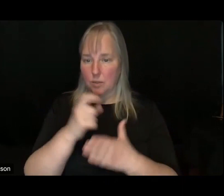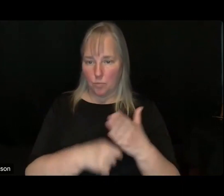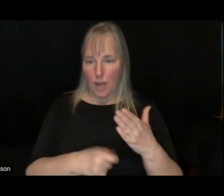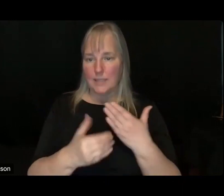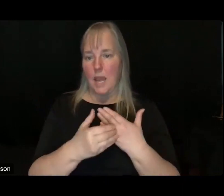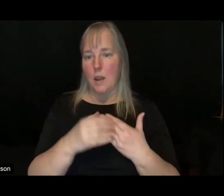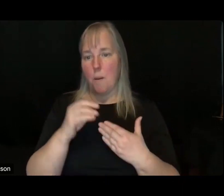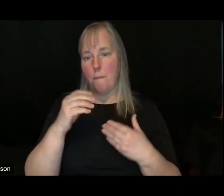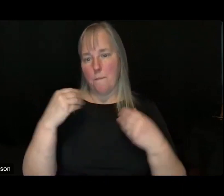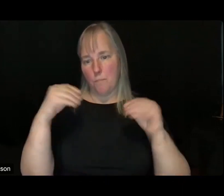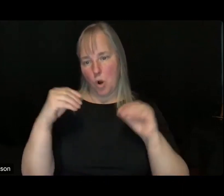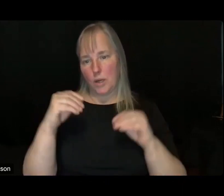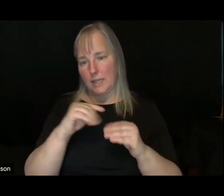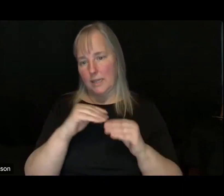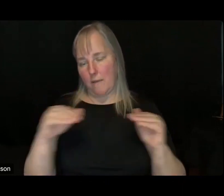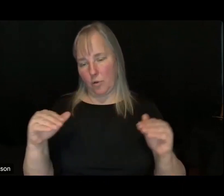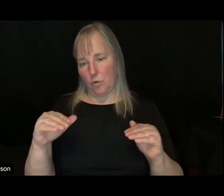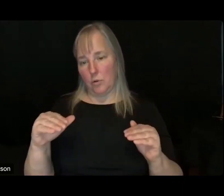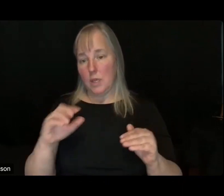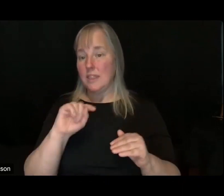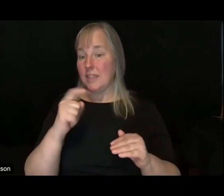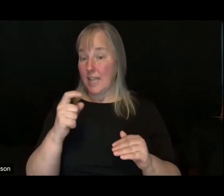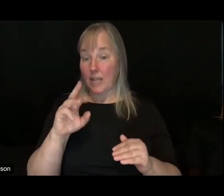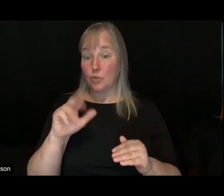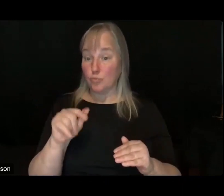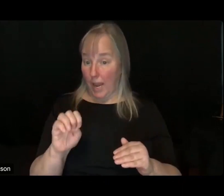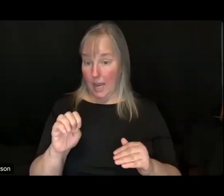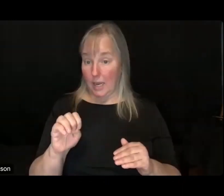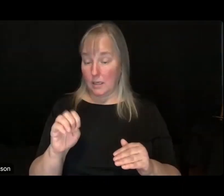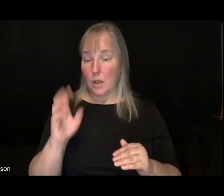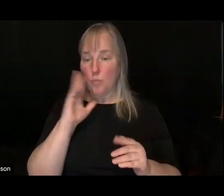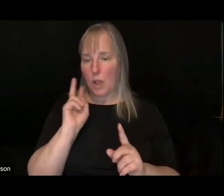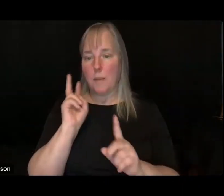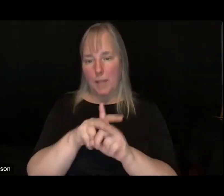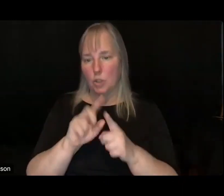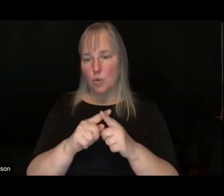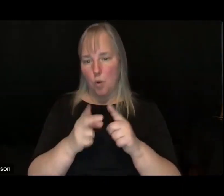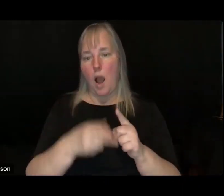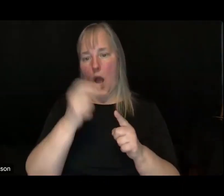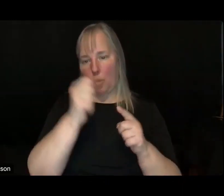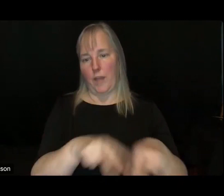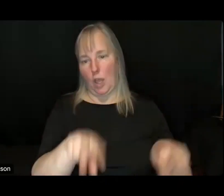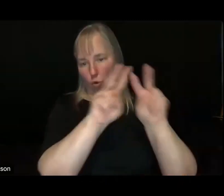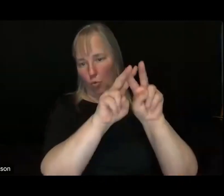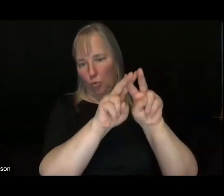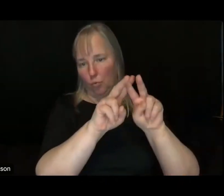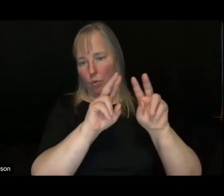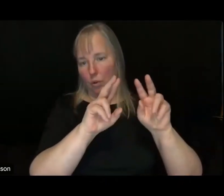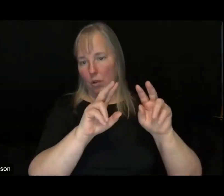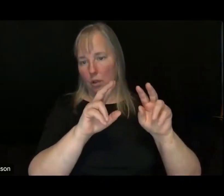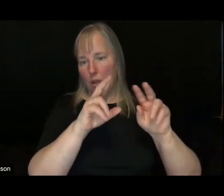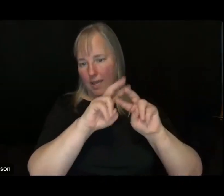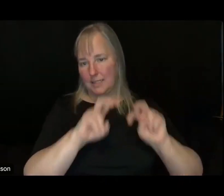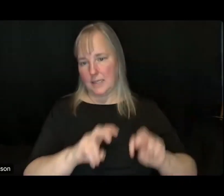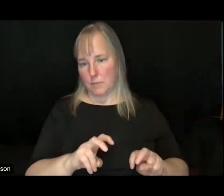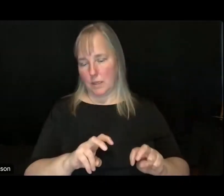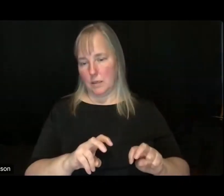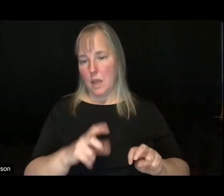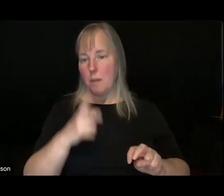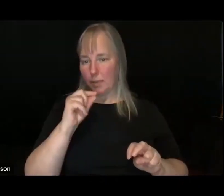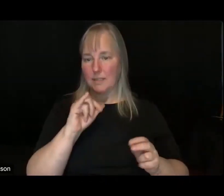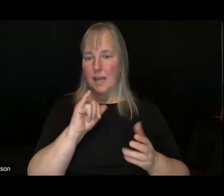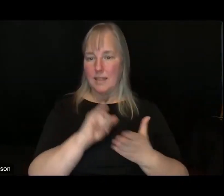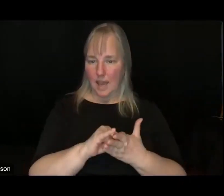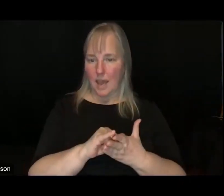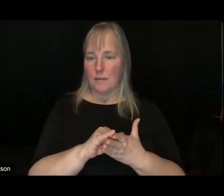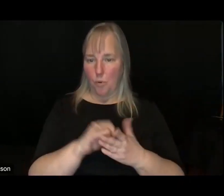rate, which the same tax rate hasn't been changed there, will be applied to a higher assessable base, because at that point it's treated